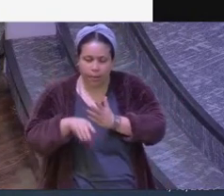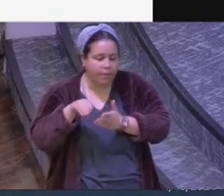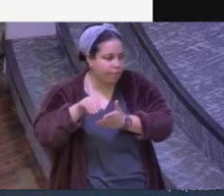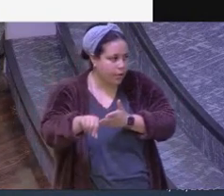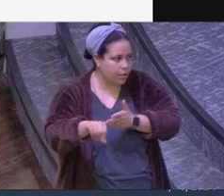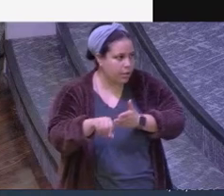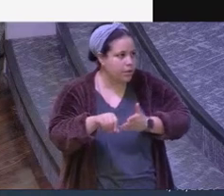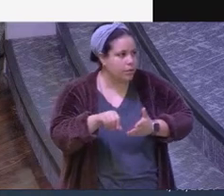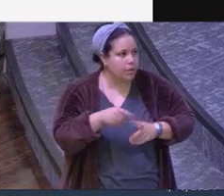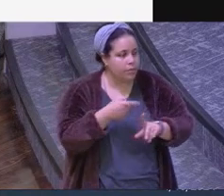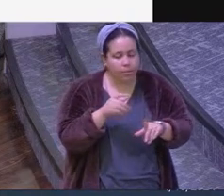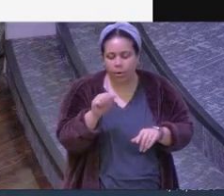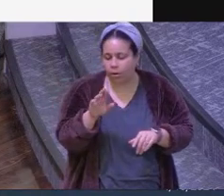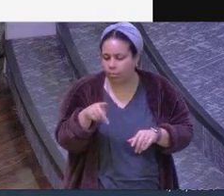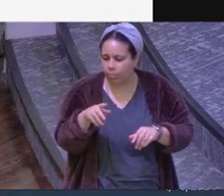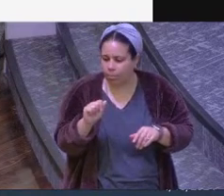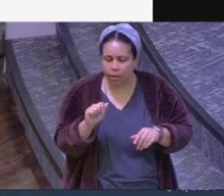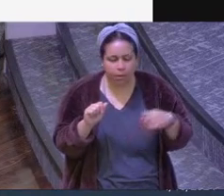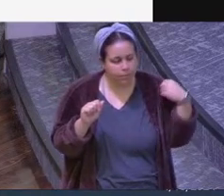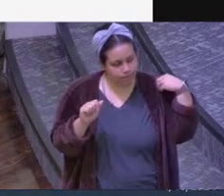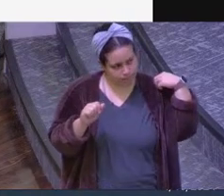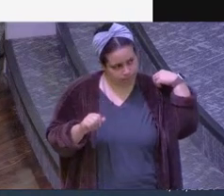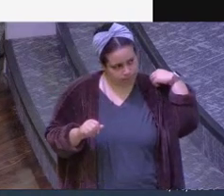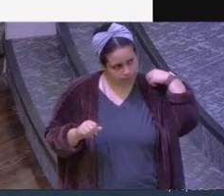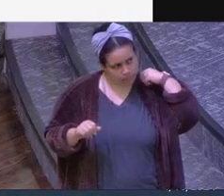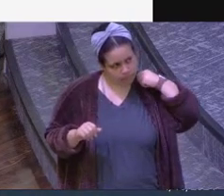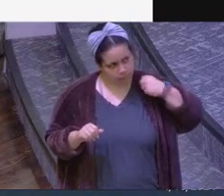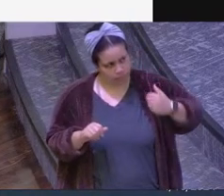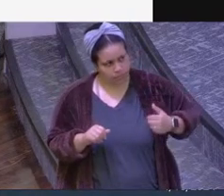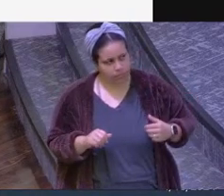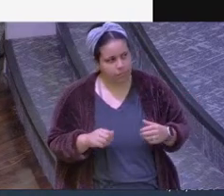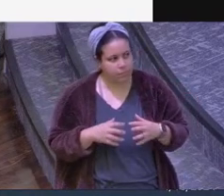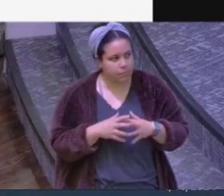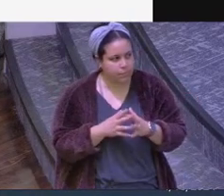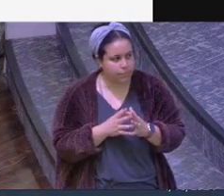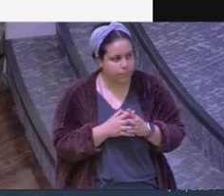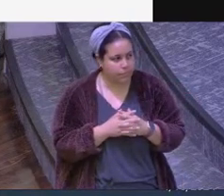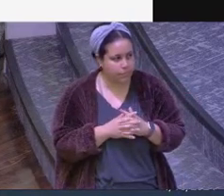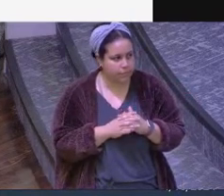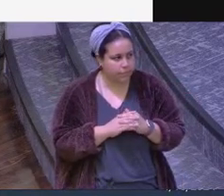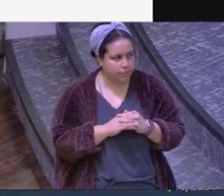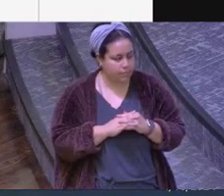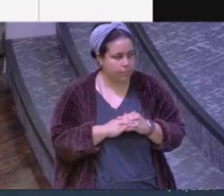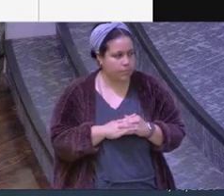fund of those 2 positions that I mentioned earlier that we already currently have.